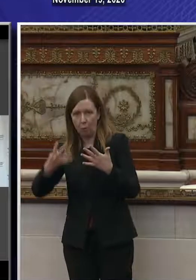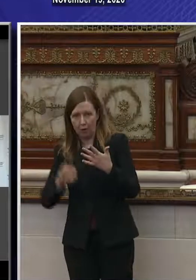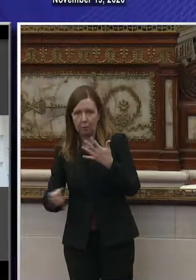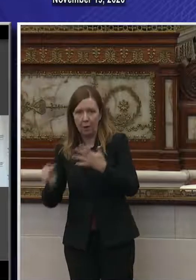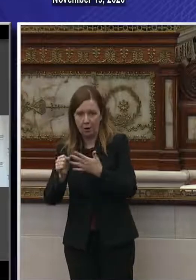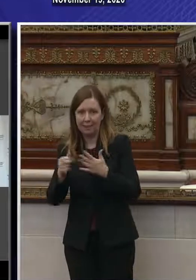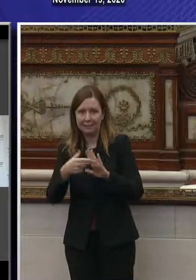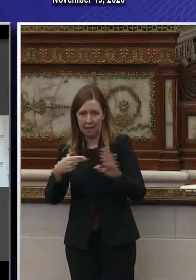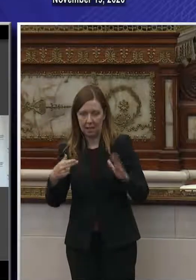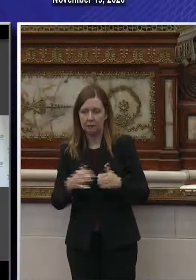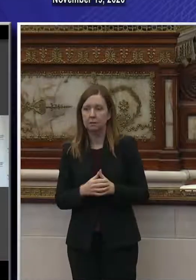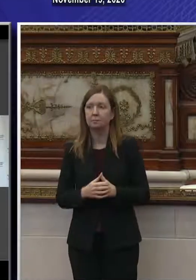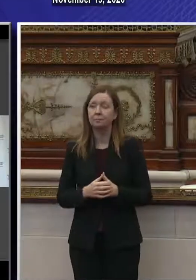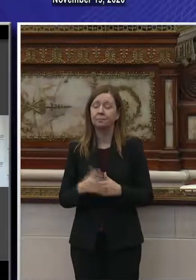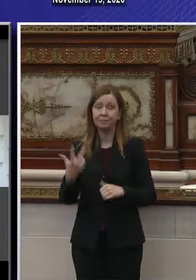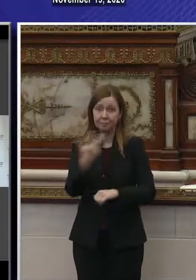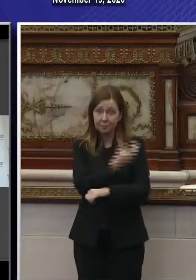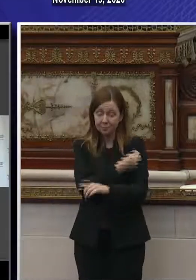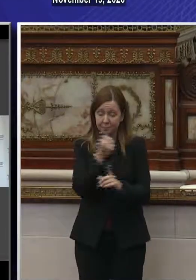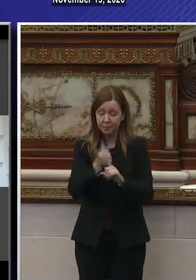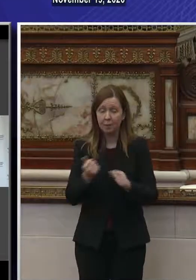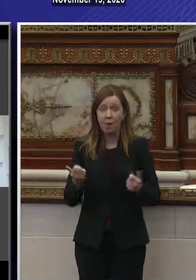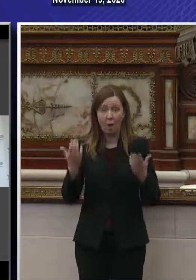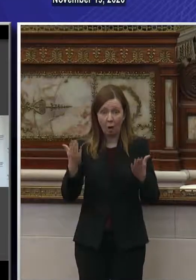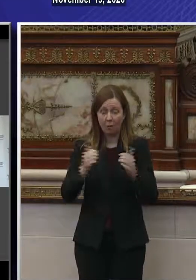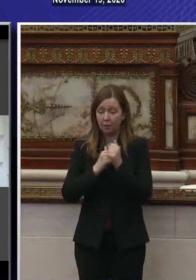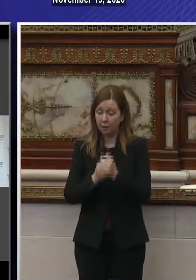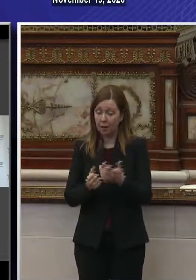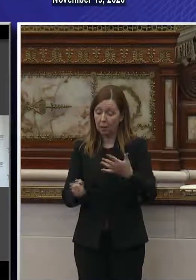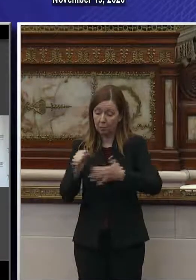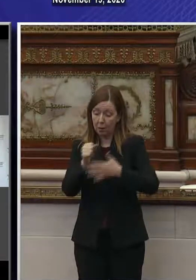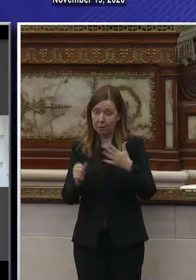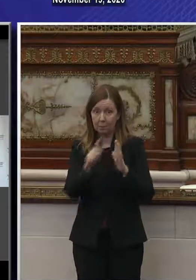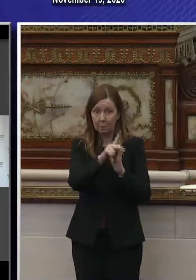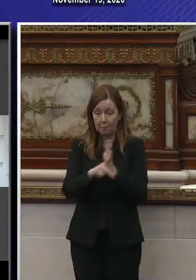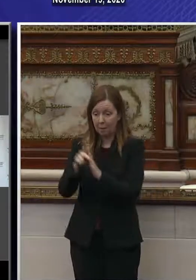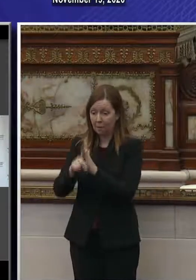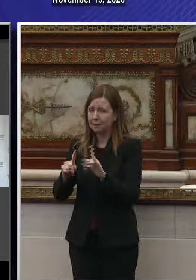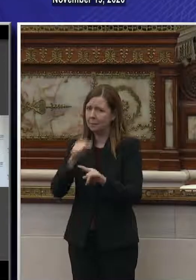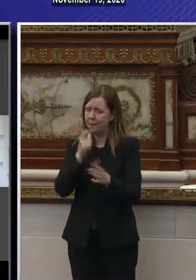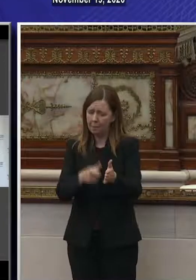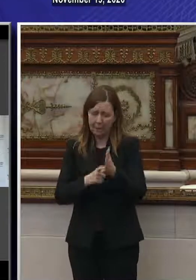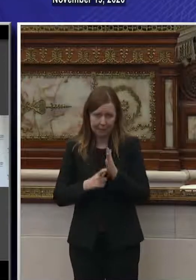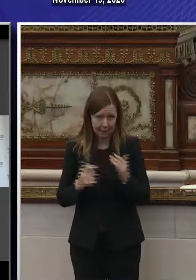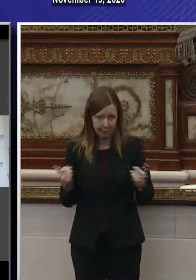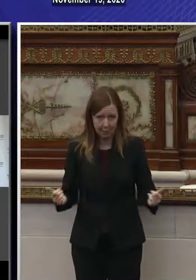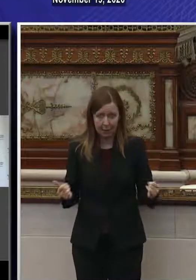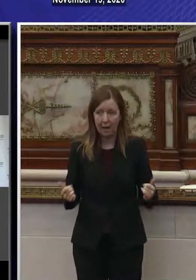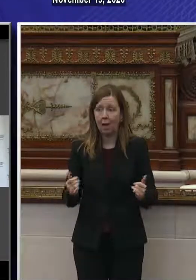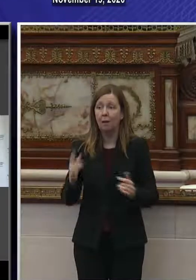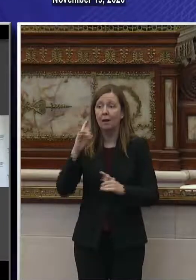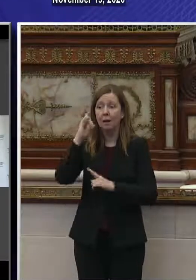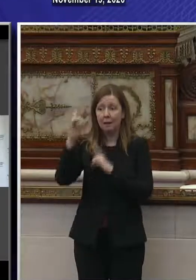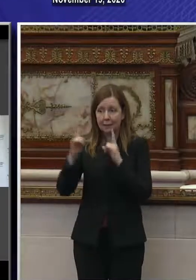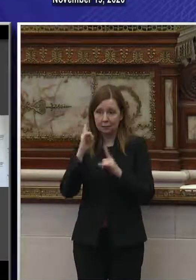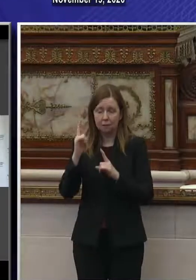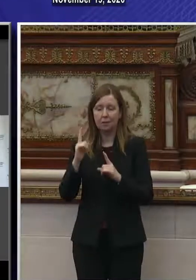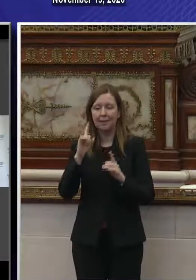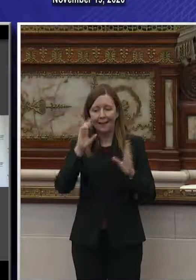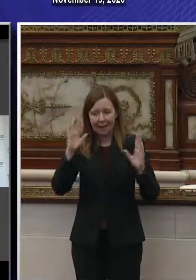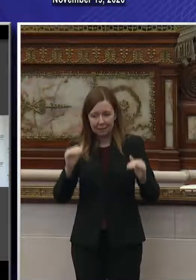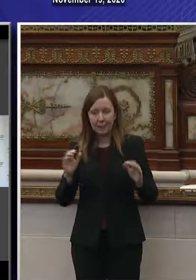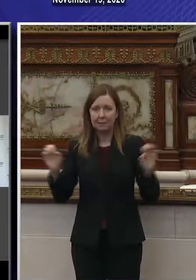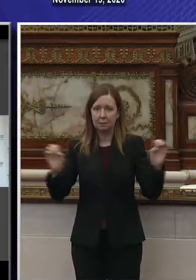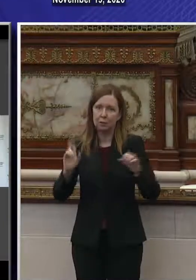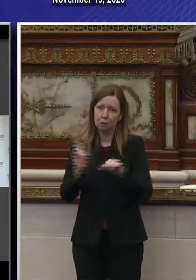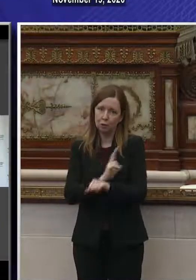status. The vaccine will be offered according to the prioritization policy, but not mandated at this time, considering its expected